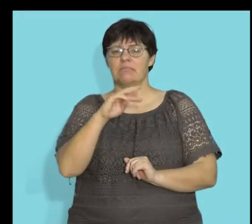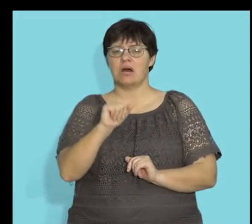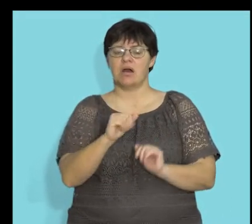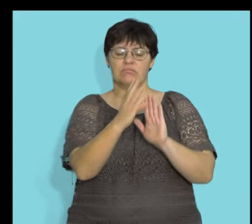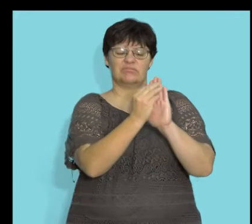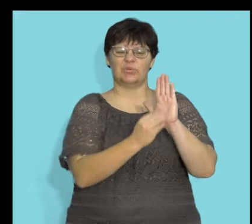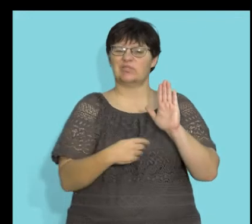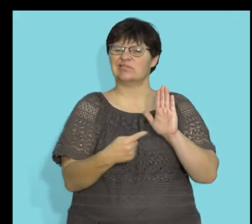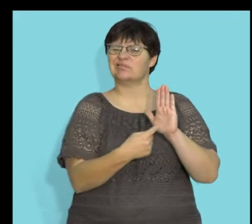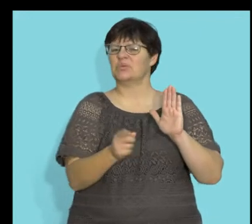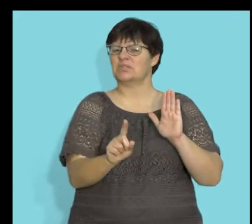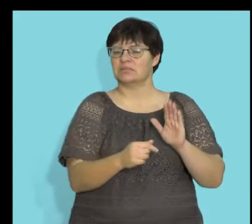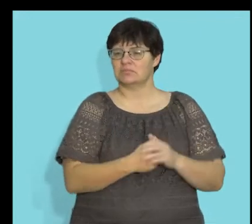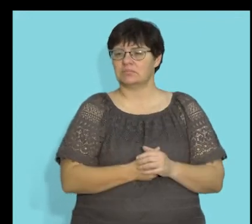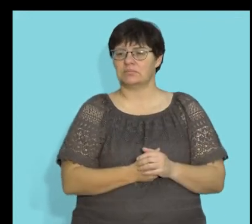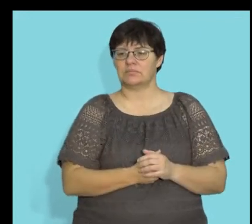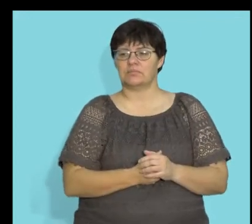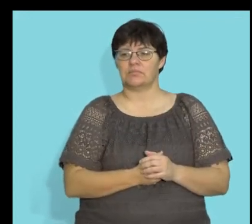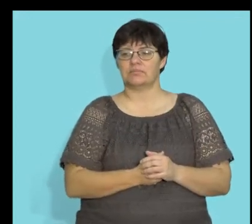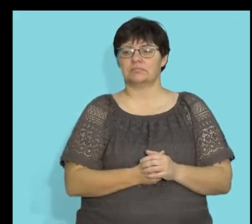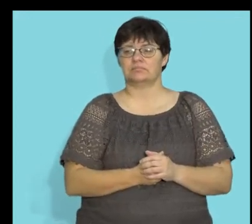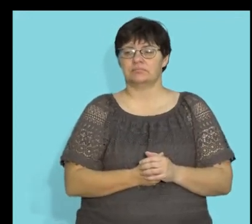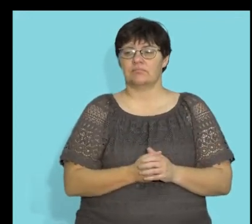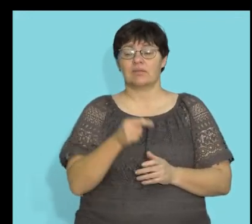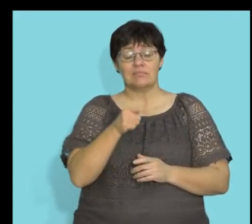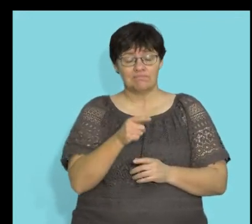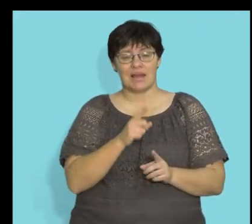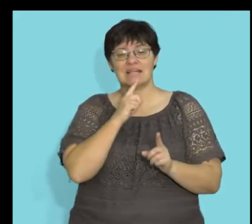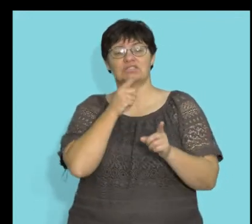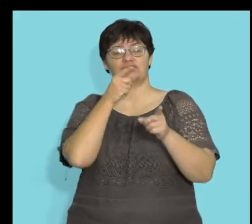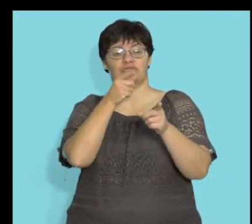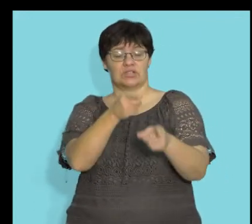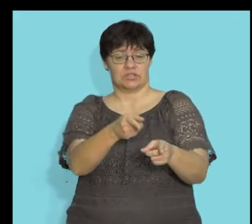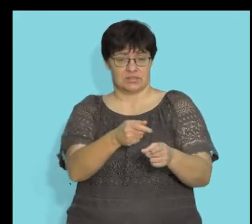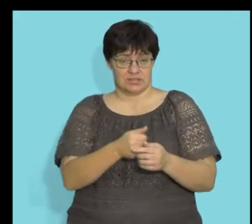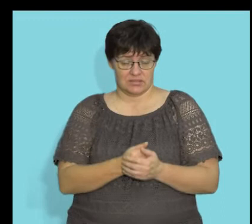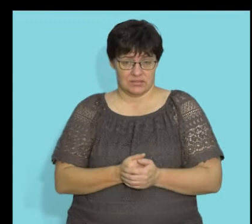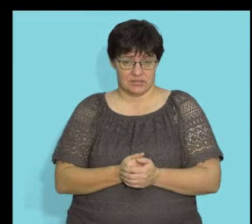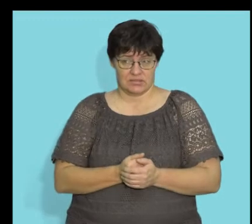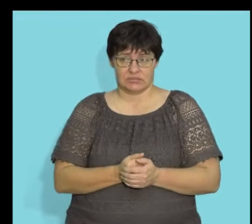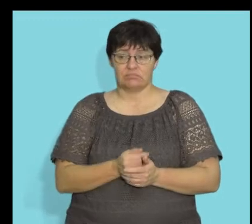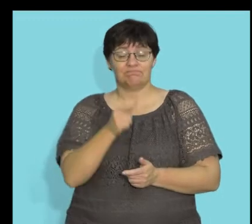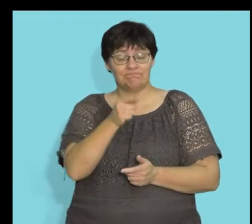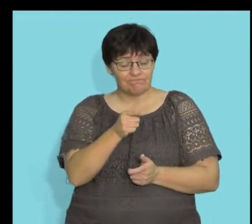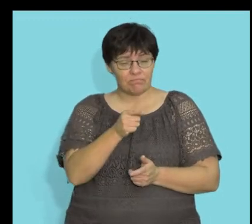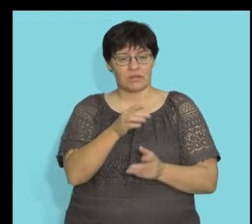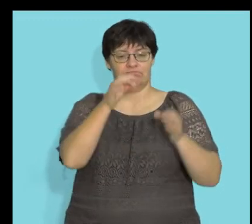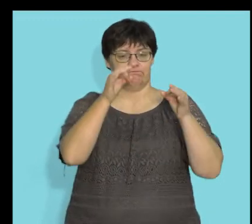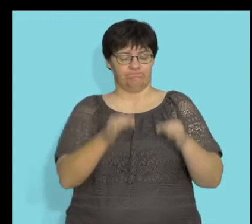notation actually is. So sigma is an instruction